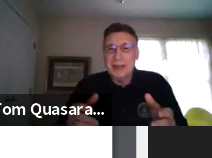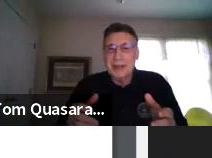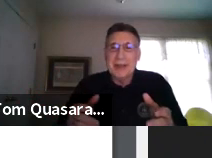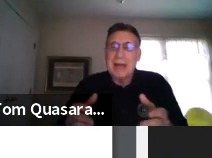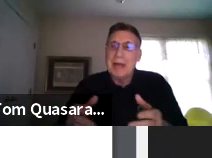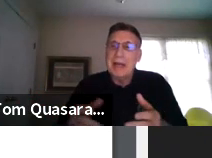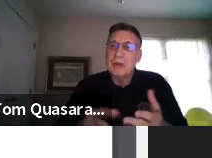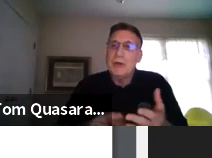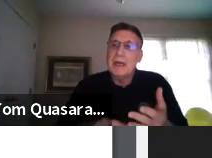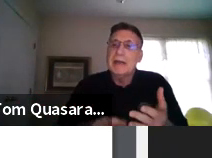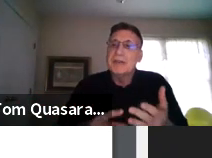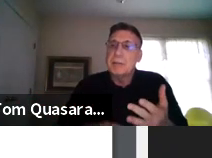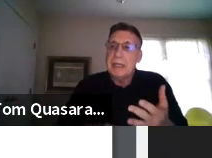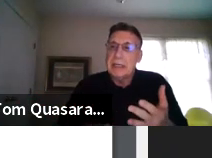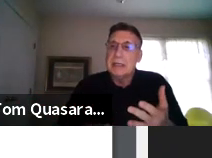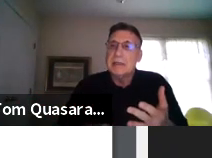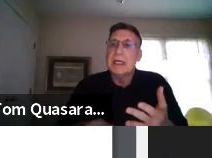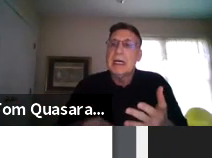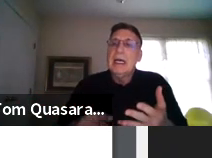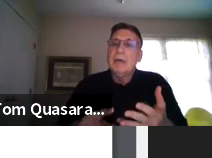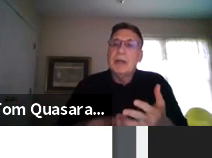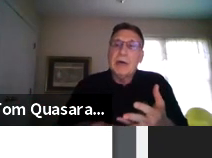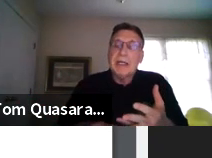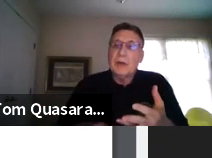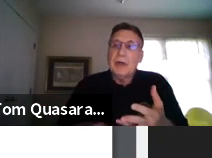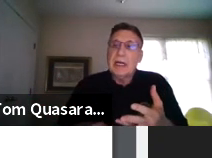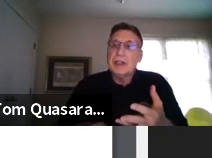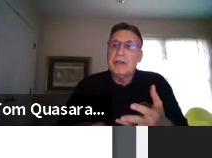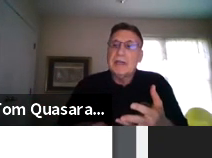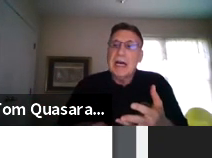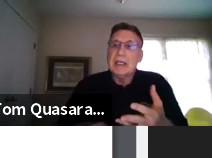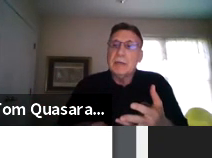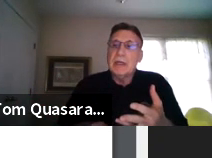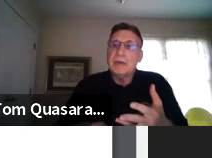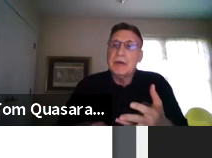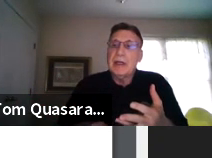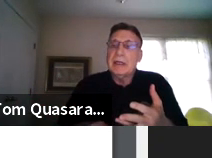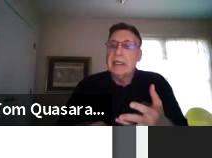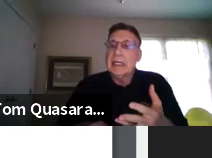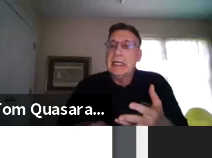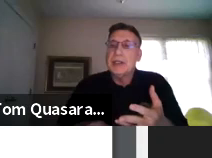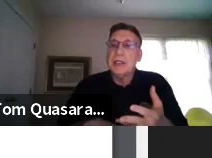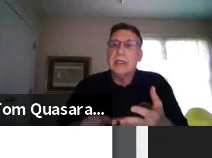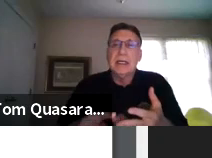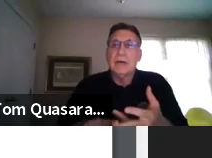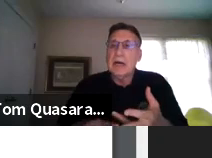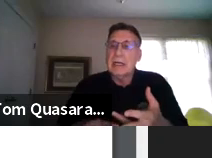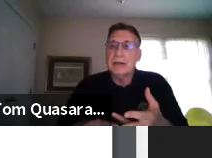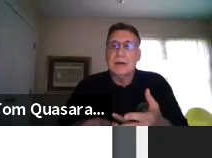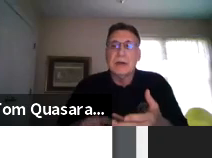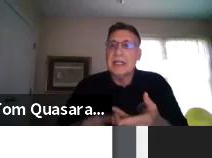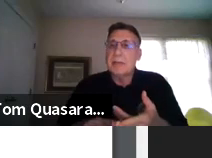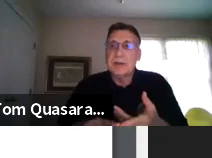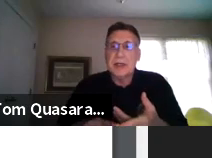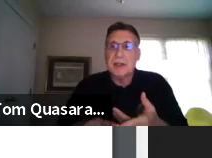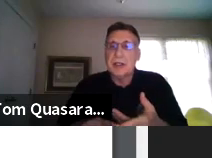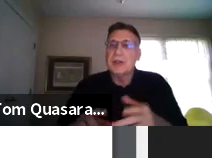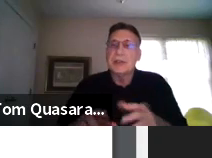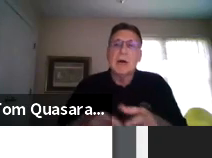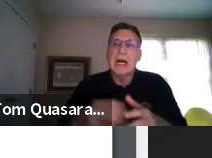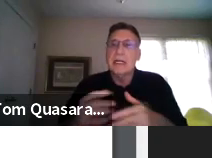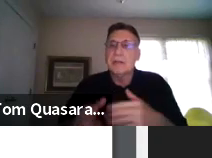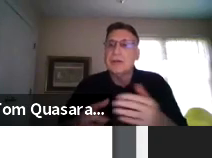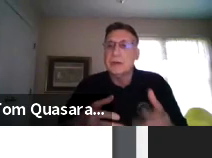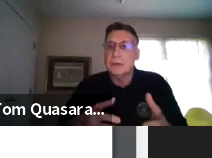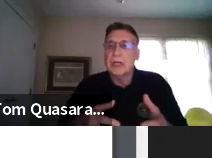private information, for that matter, when you think of subpoenas, requests for production of documents within litigation, interrogatories, depositions.